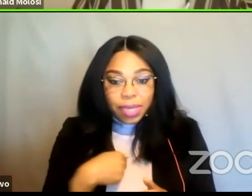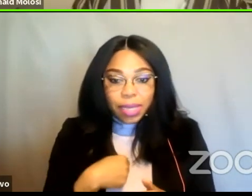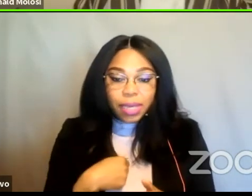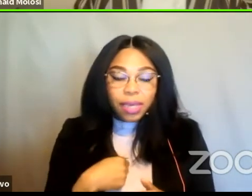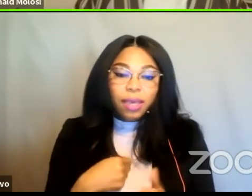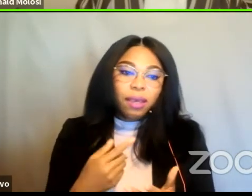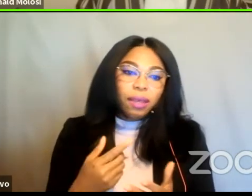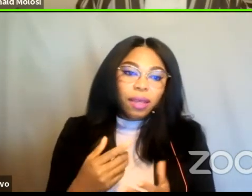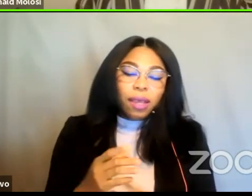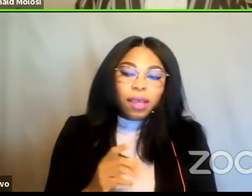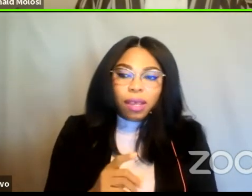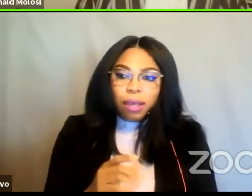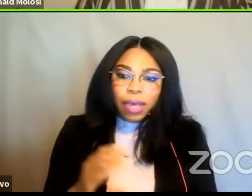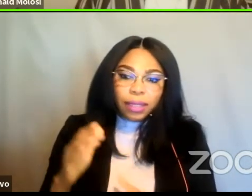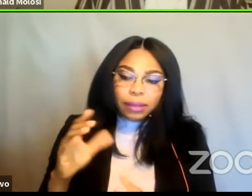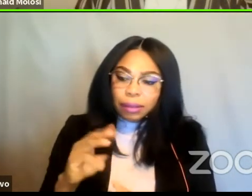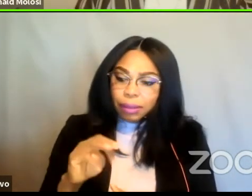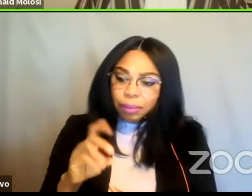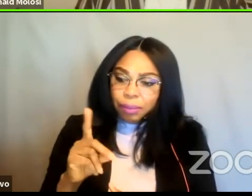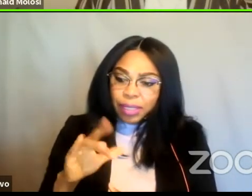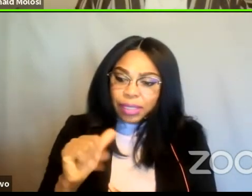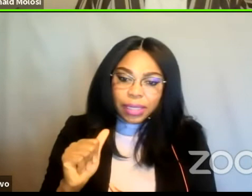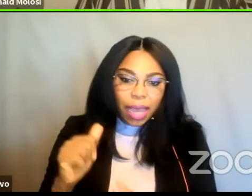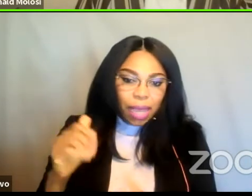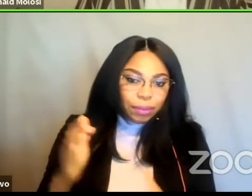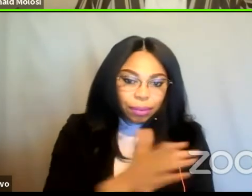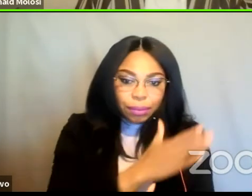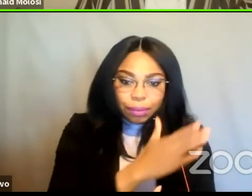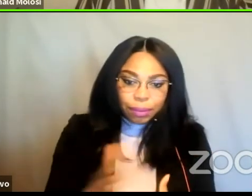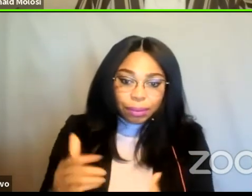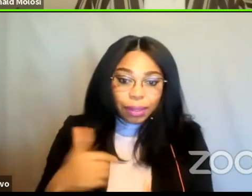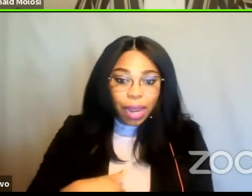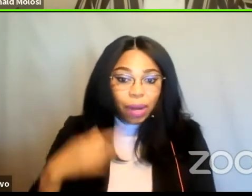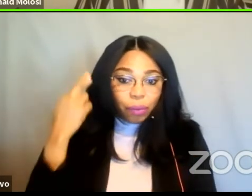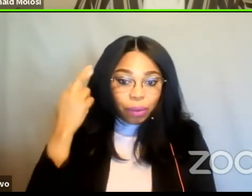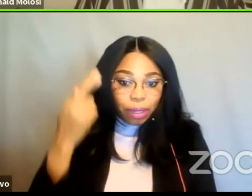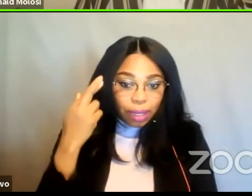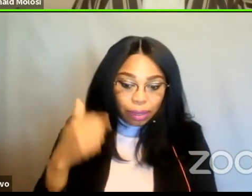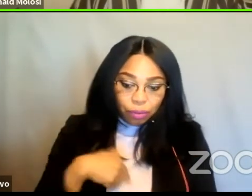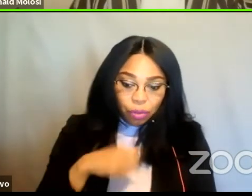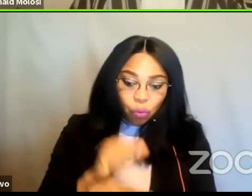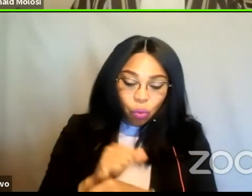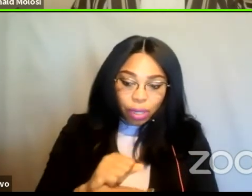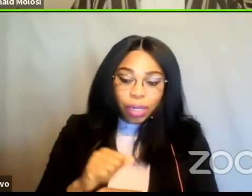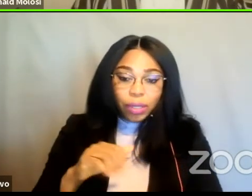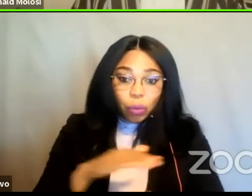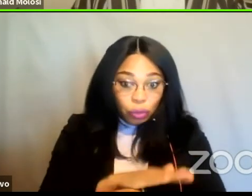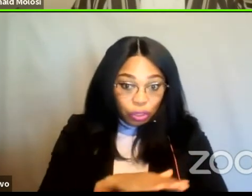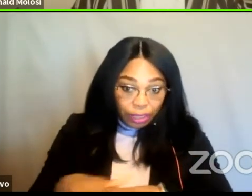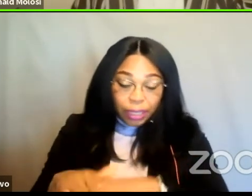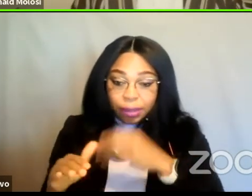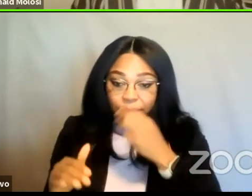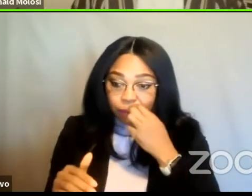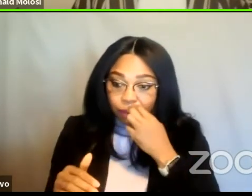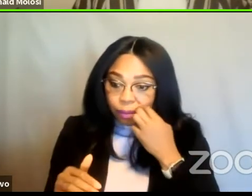media. And I realized that when I was working on stage, there was much more an